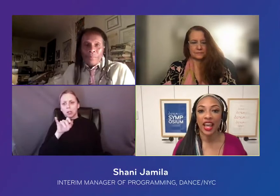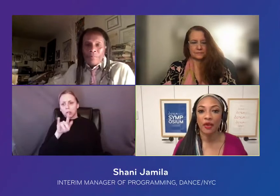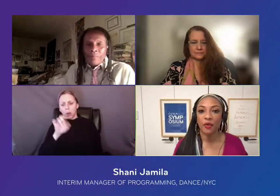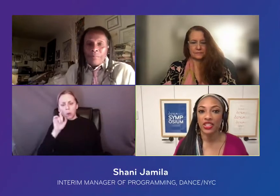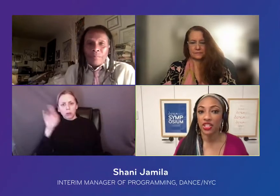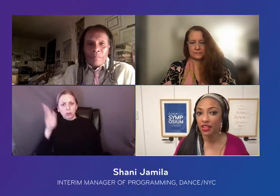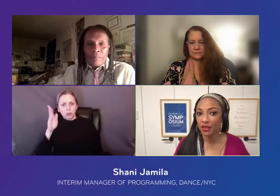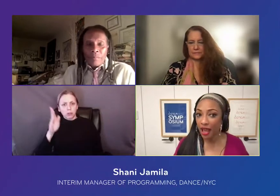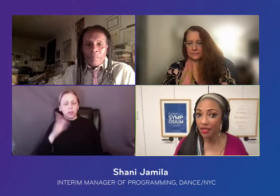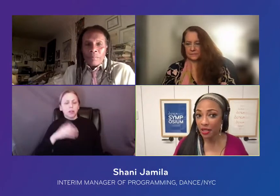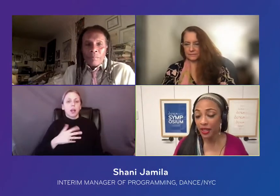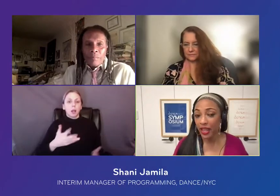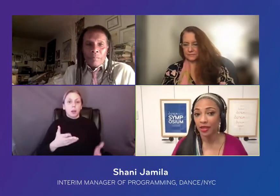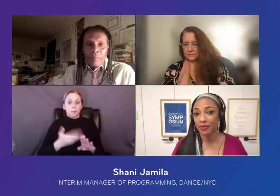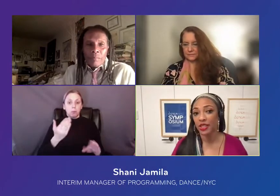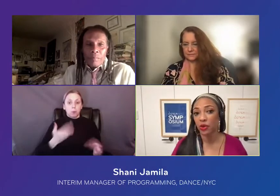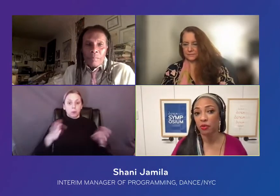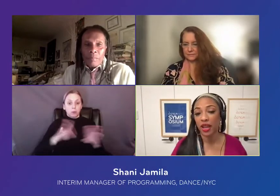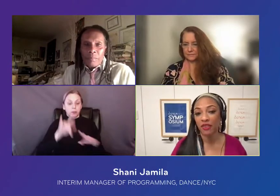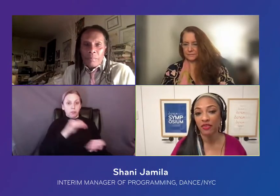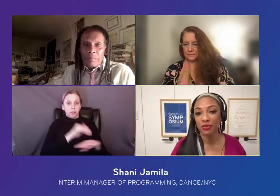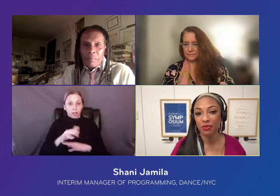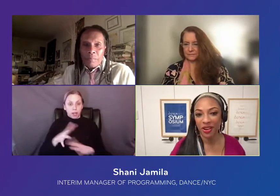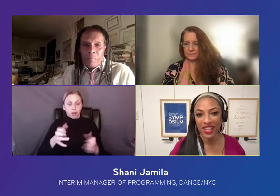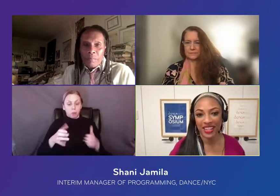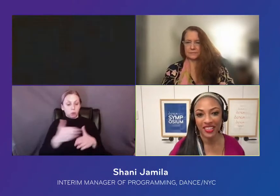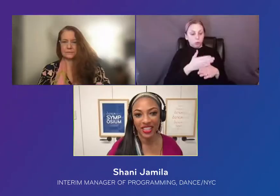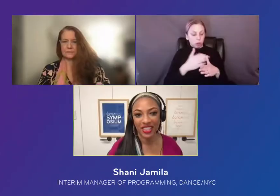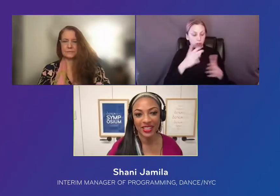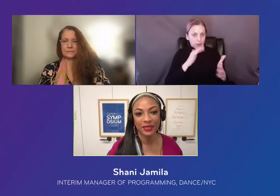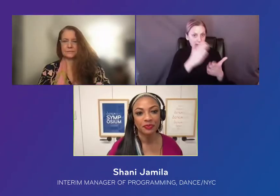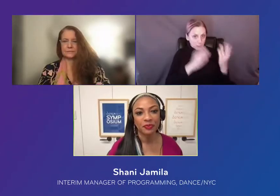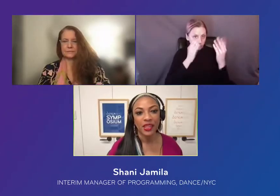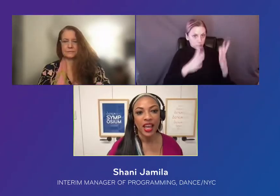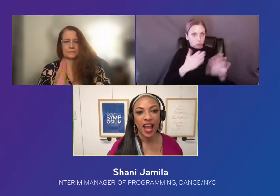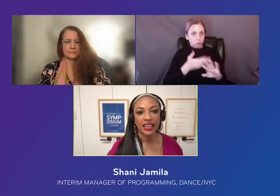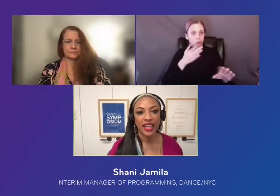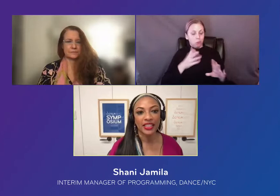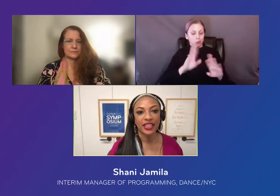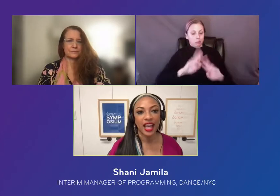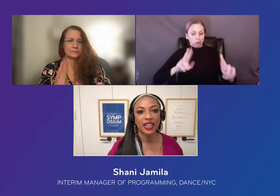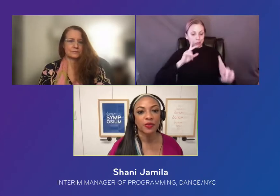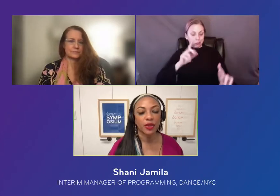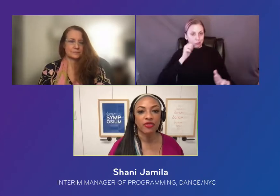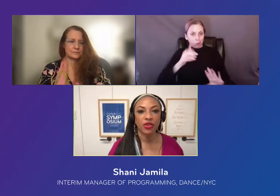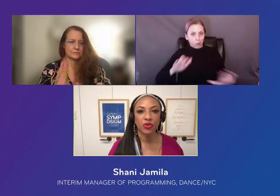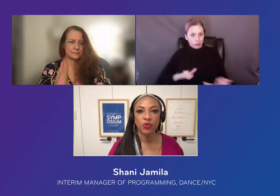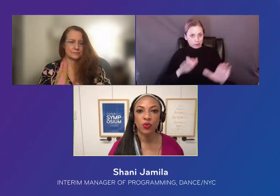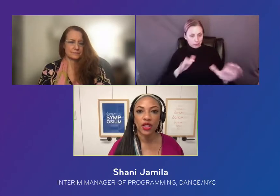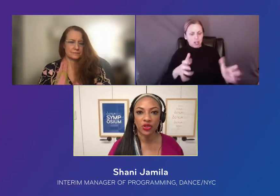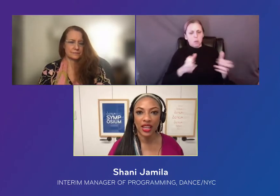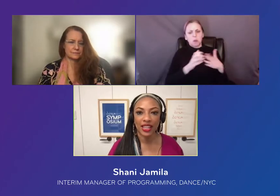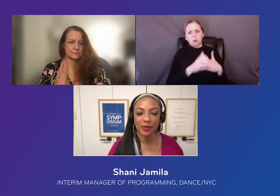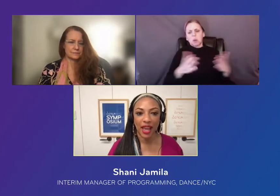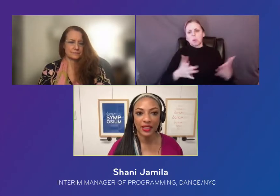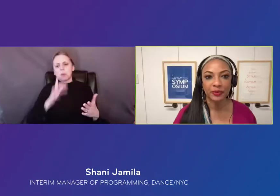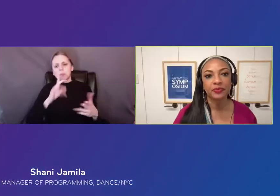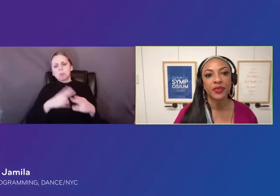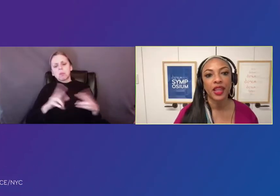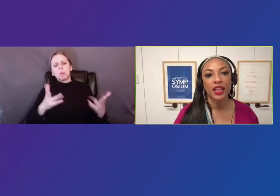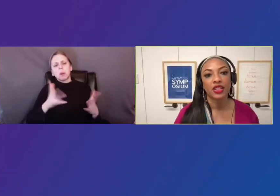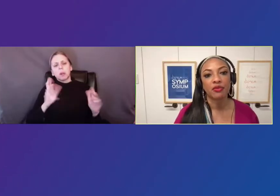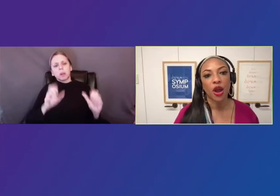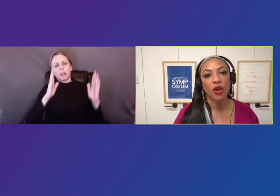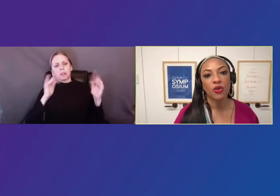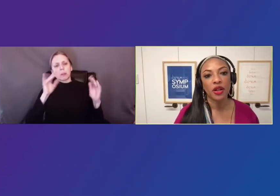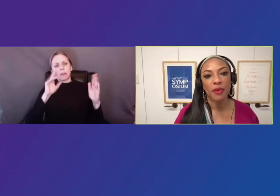out for the night, I want to share some housekeeping items as we prepare for tomorrow's activities. I'd like to guide us briefly through what you can expect.